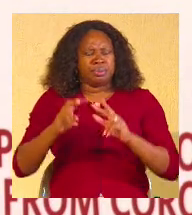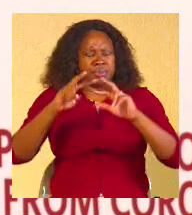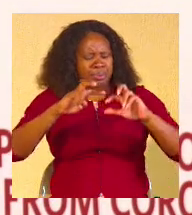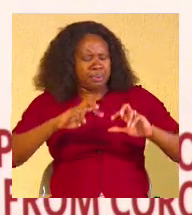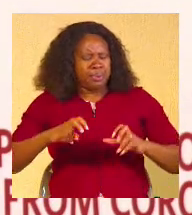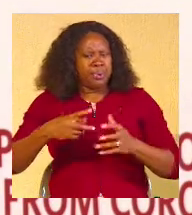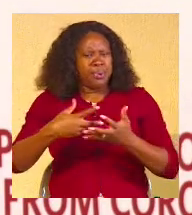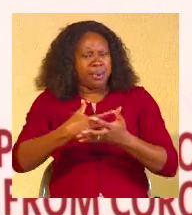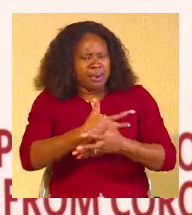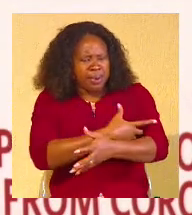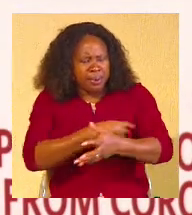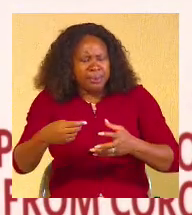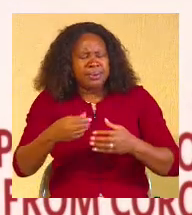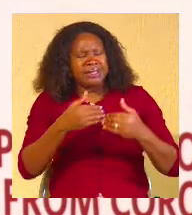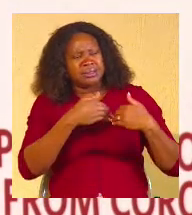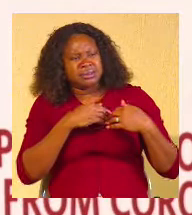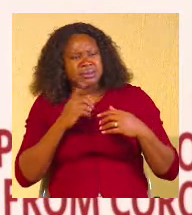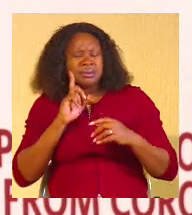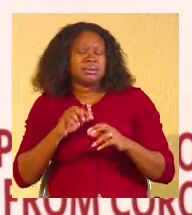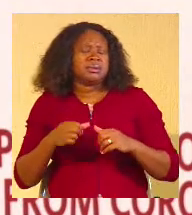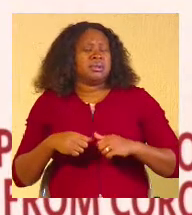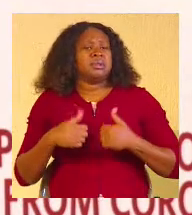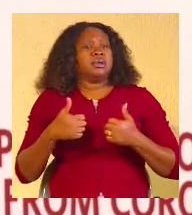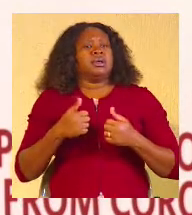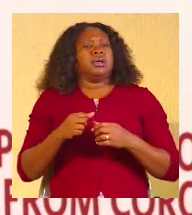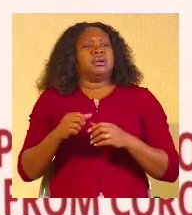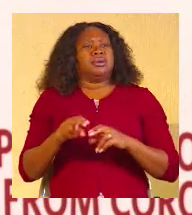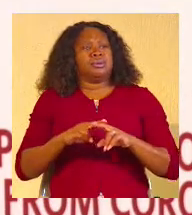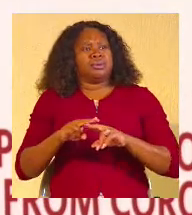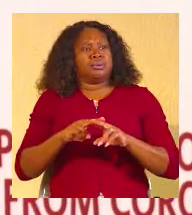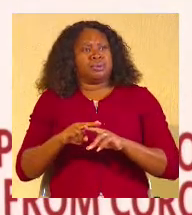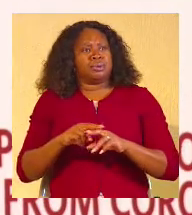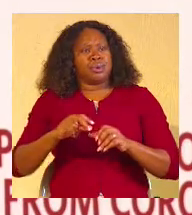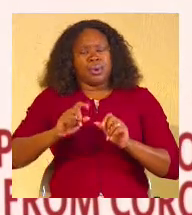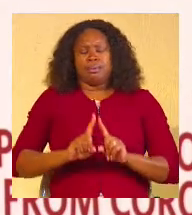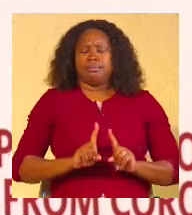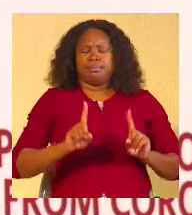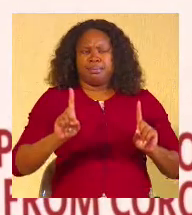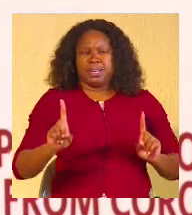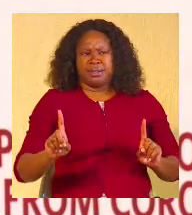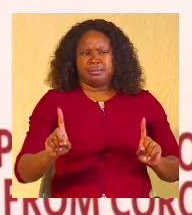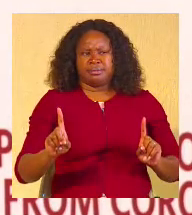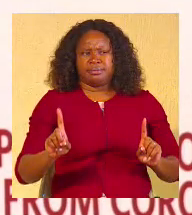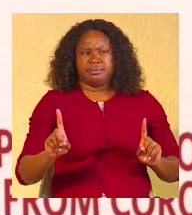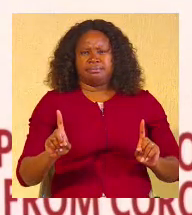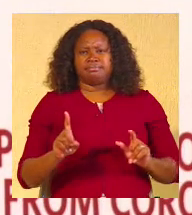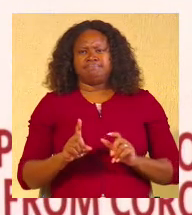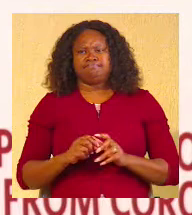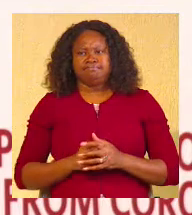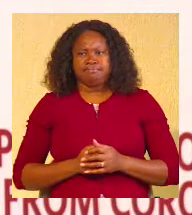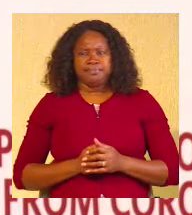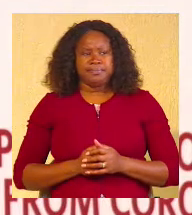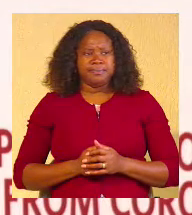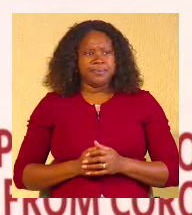testing, and care, as well as practice of social distancing.